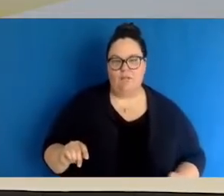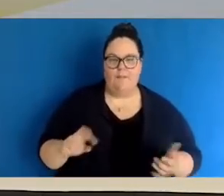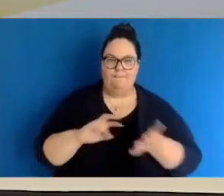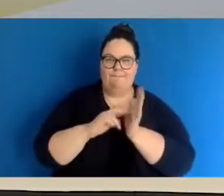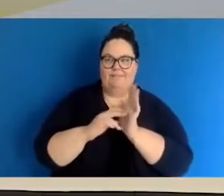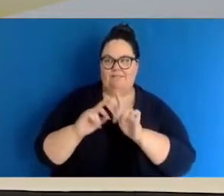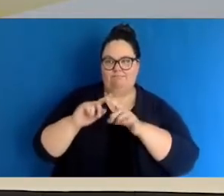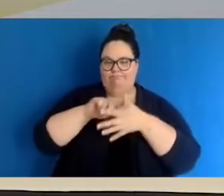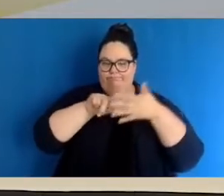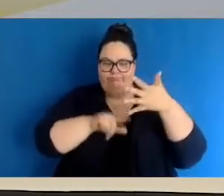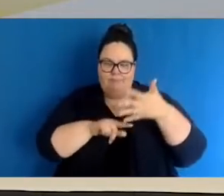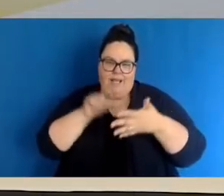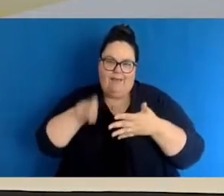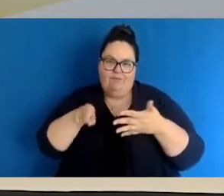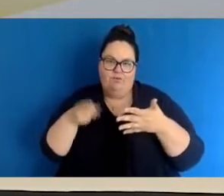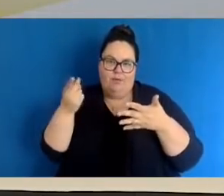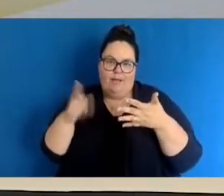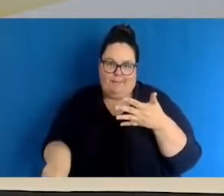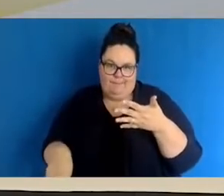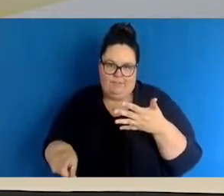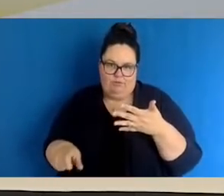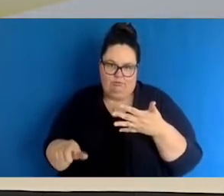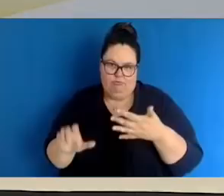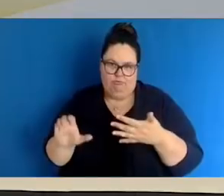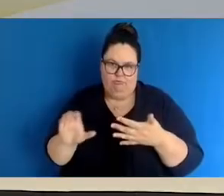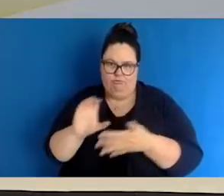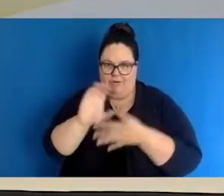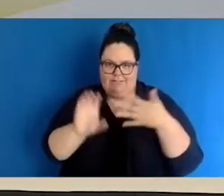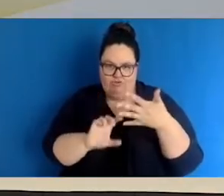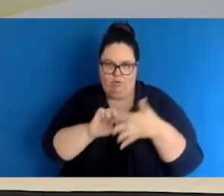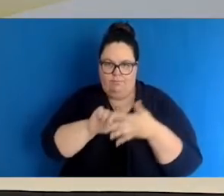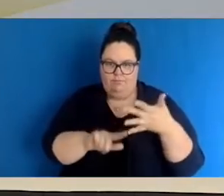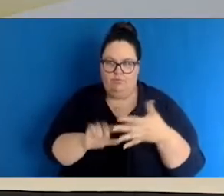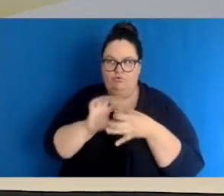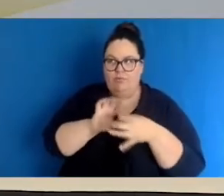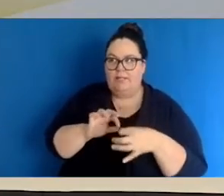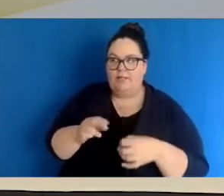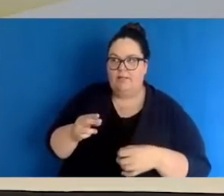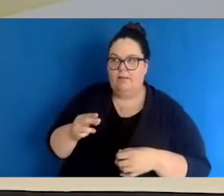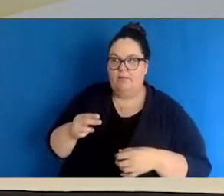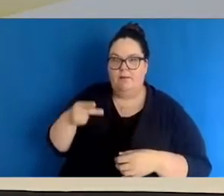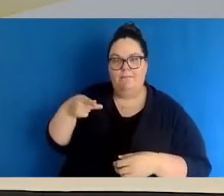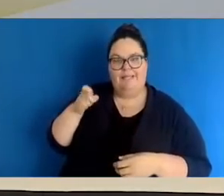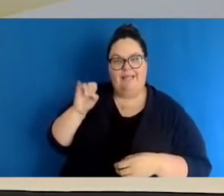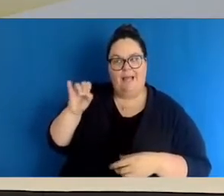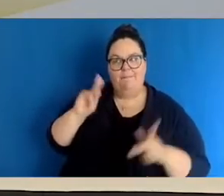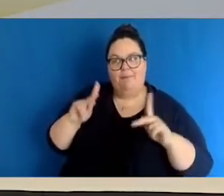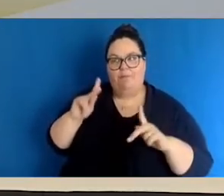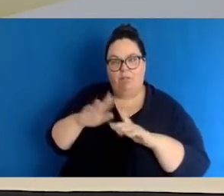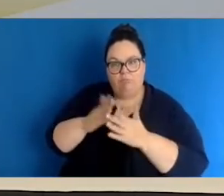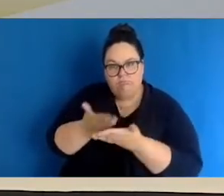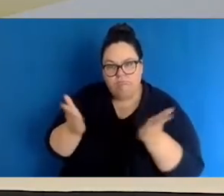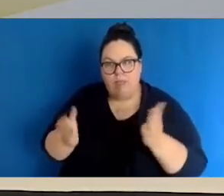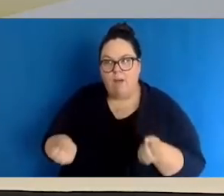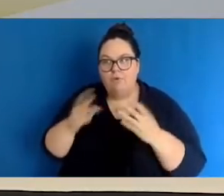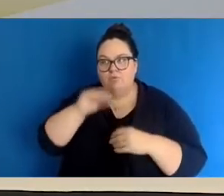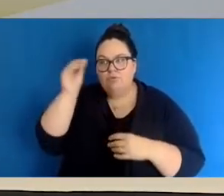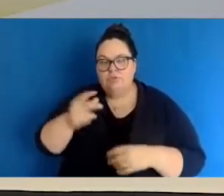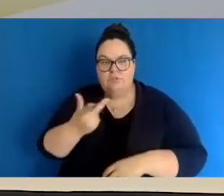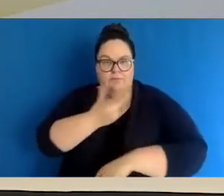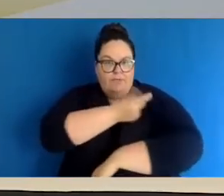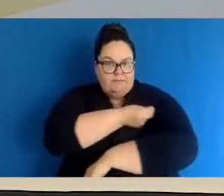indicators. So and that would be including the rates of vaccination among our eligible PEI population. As well